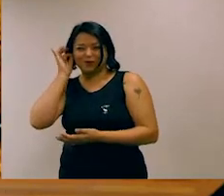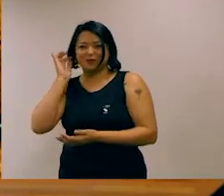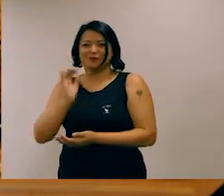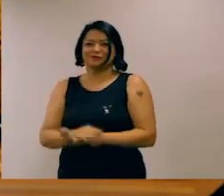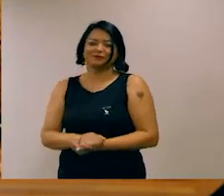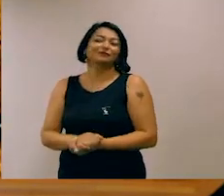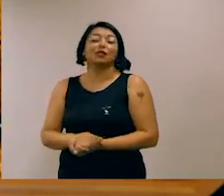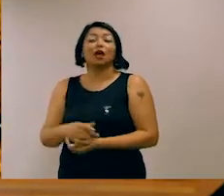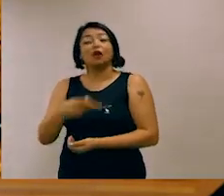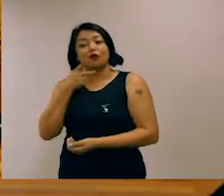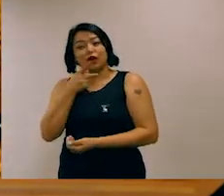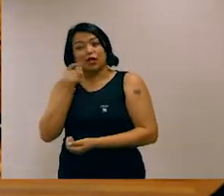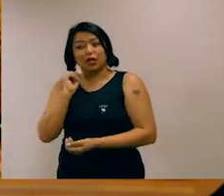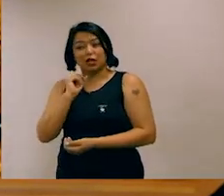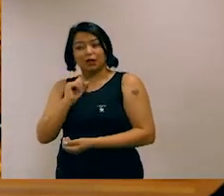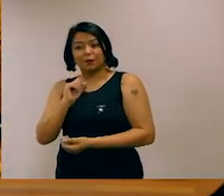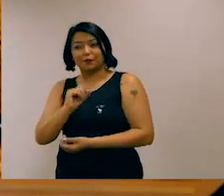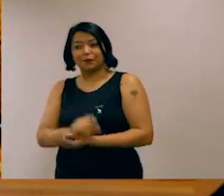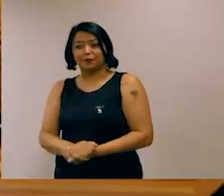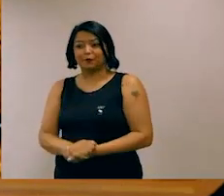Fast and Slow, is maybe the most